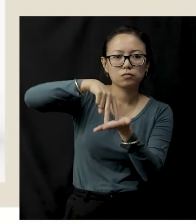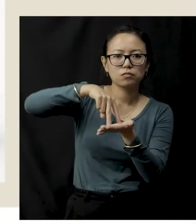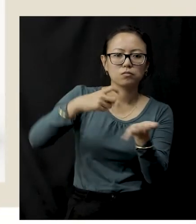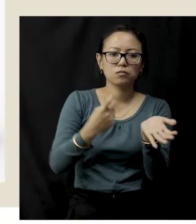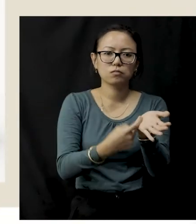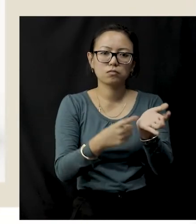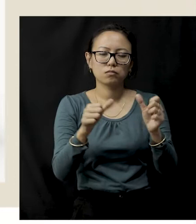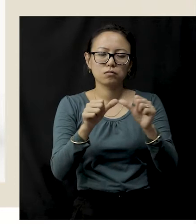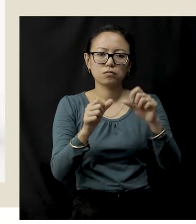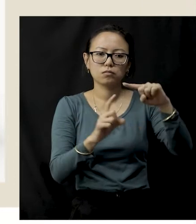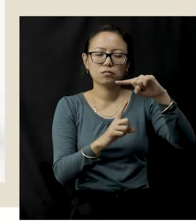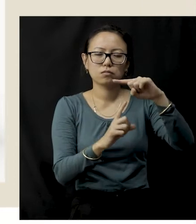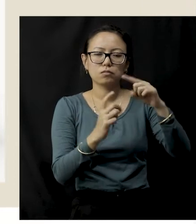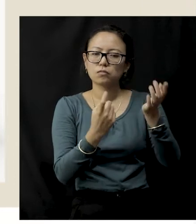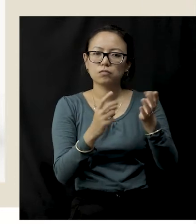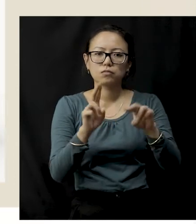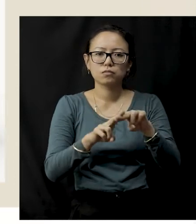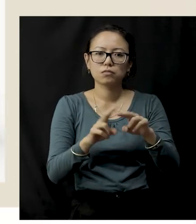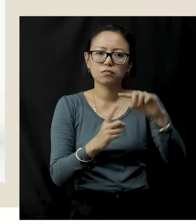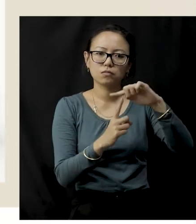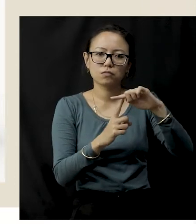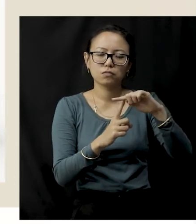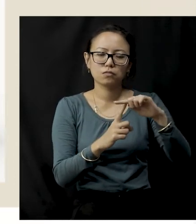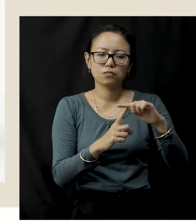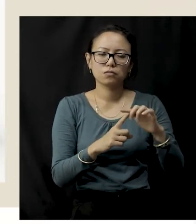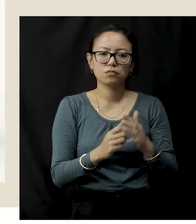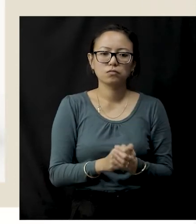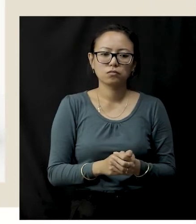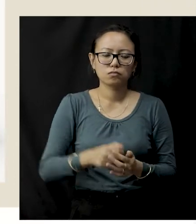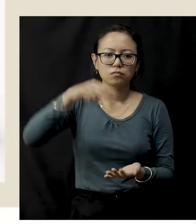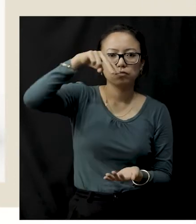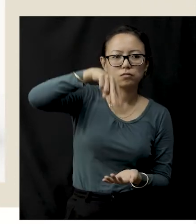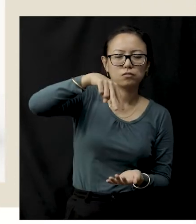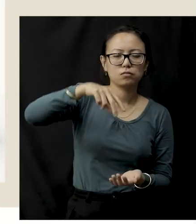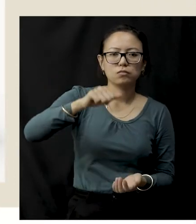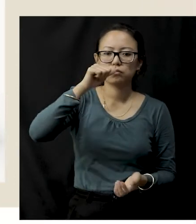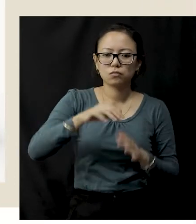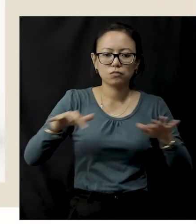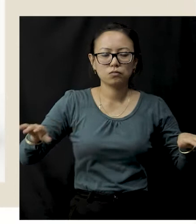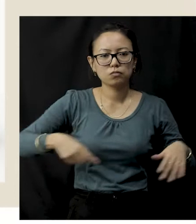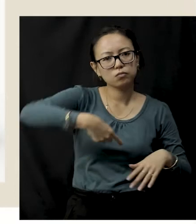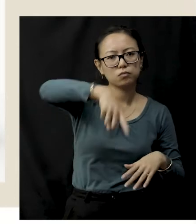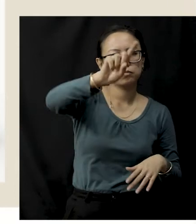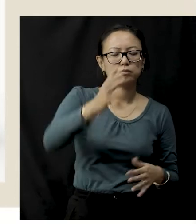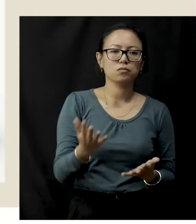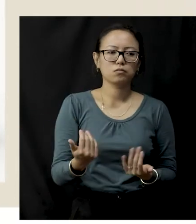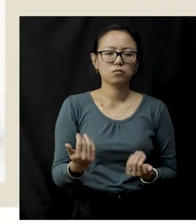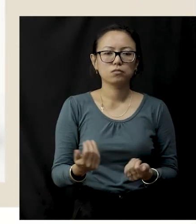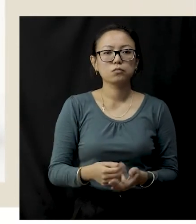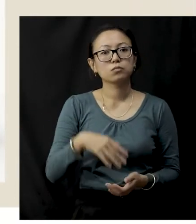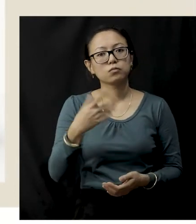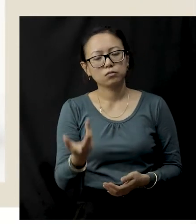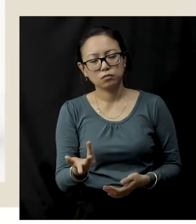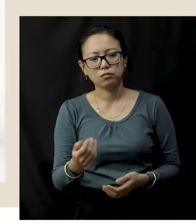like this is how ships and boats were found later on, okay? People started making ships